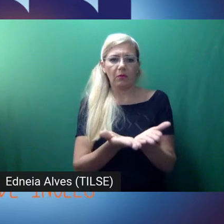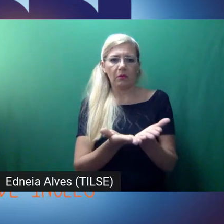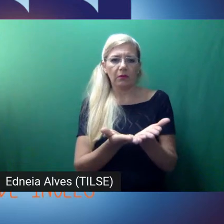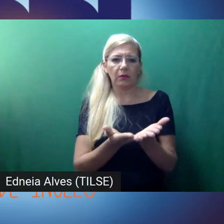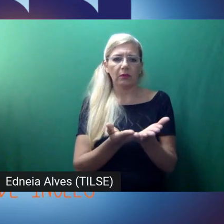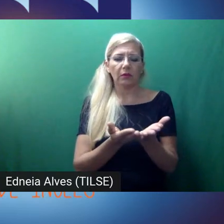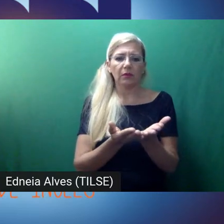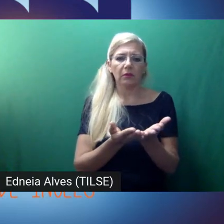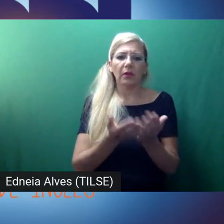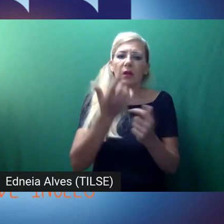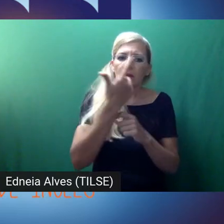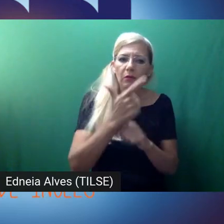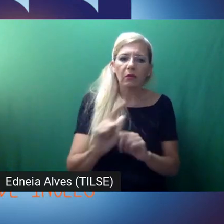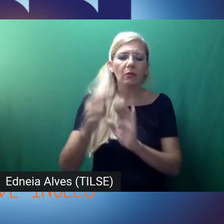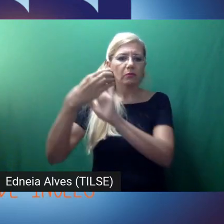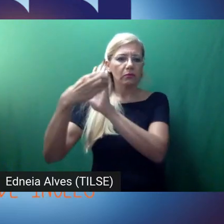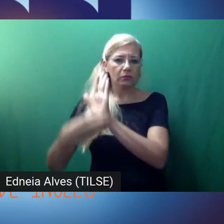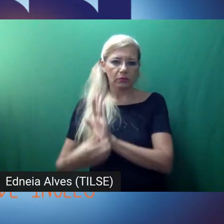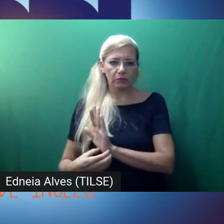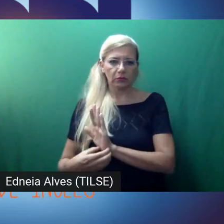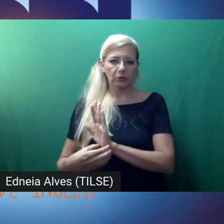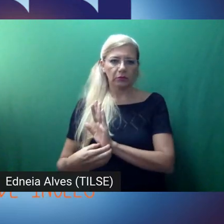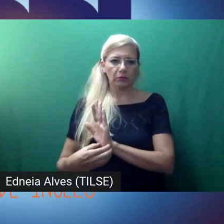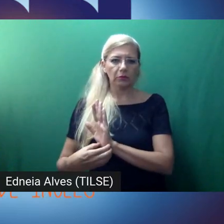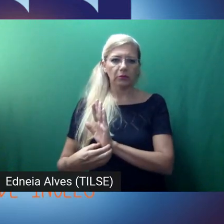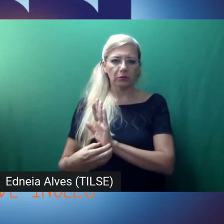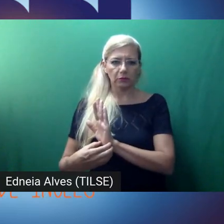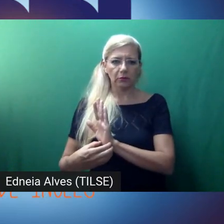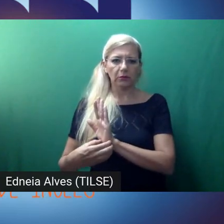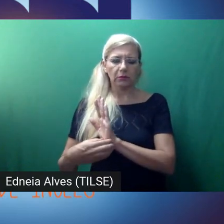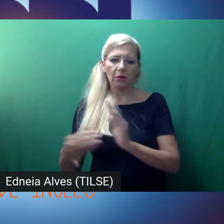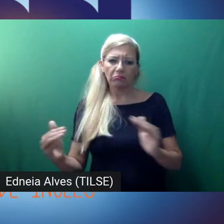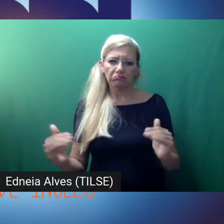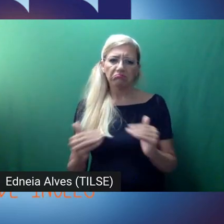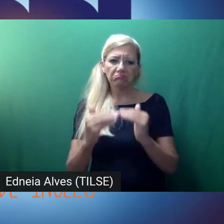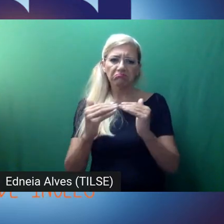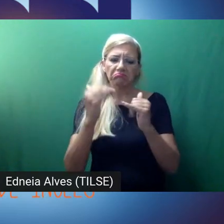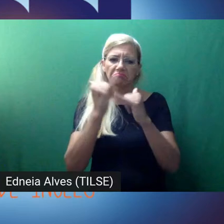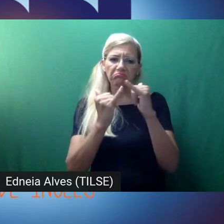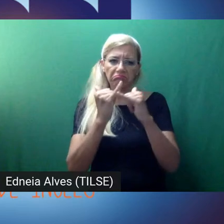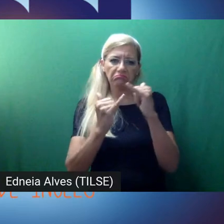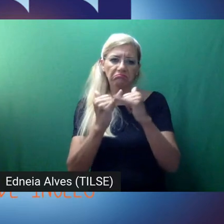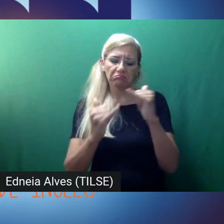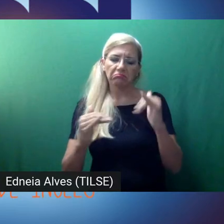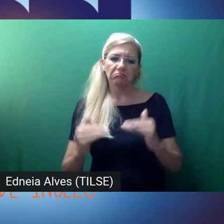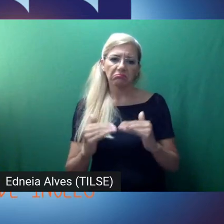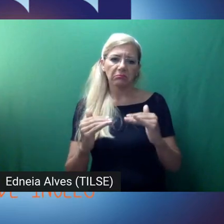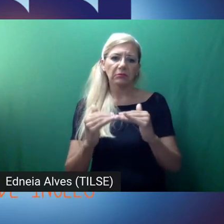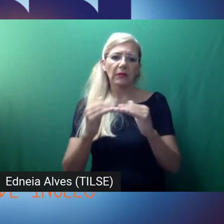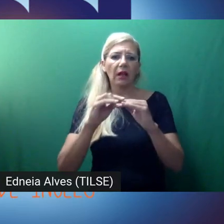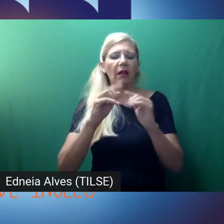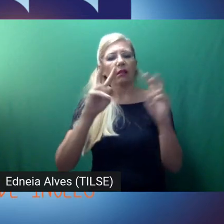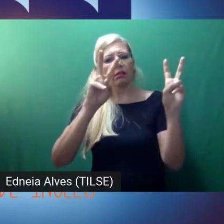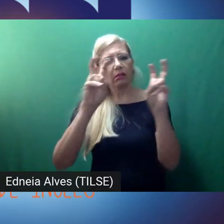another chapter that was of a similar topic and in my area of work